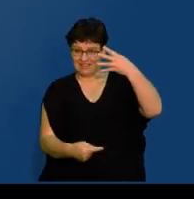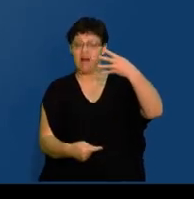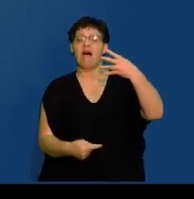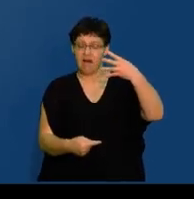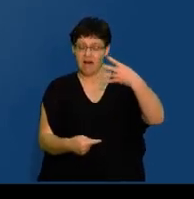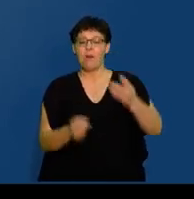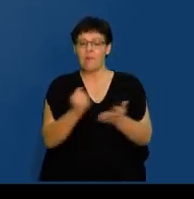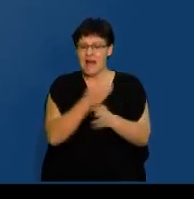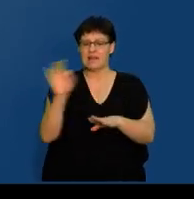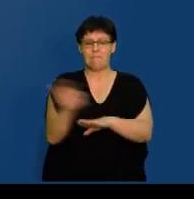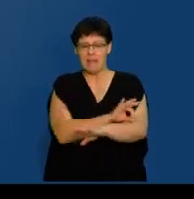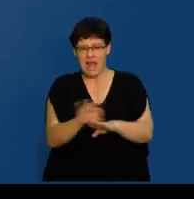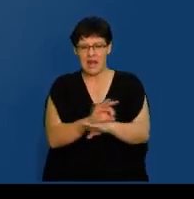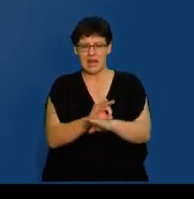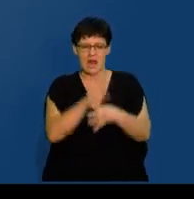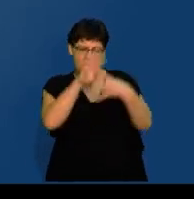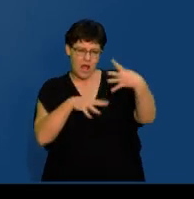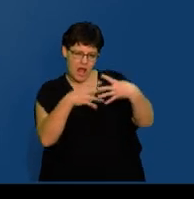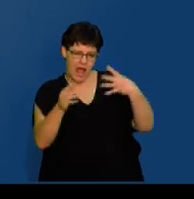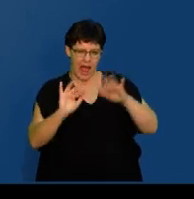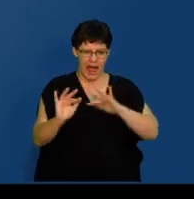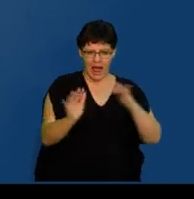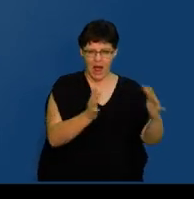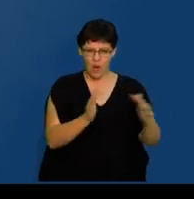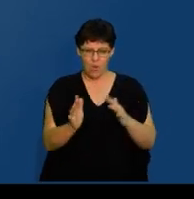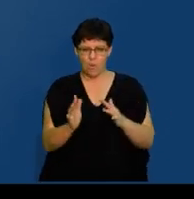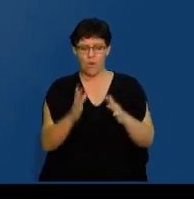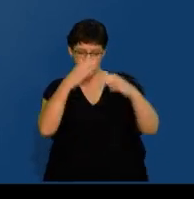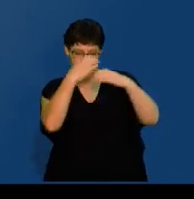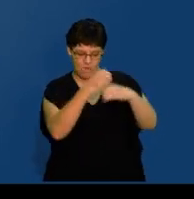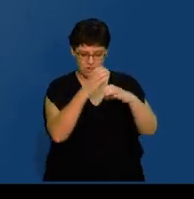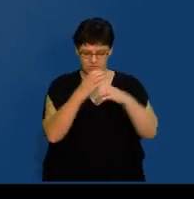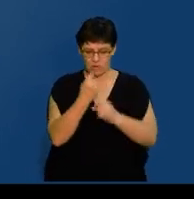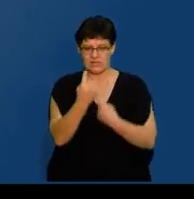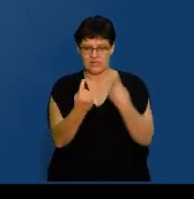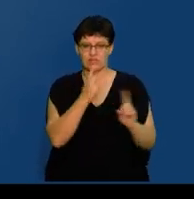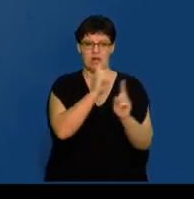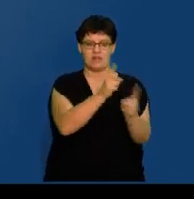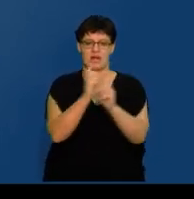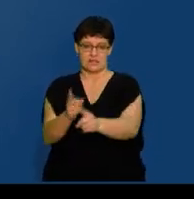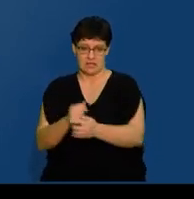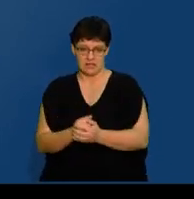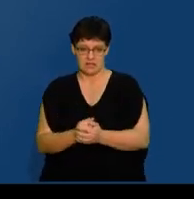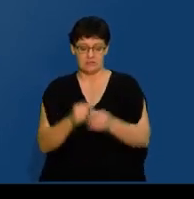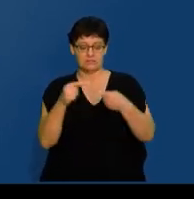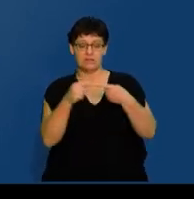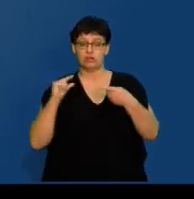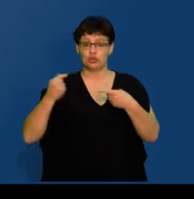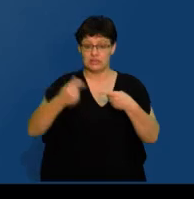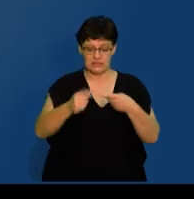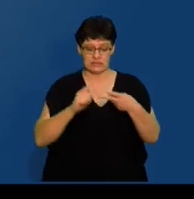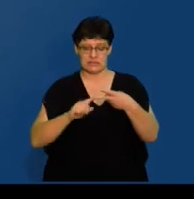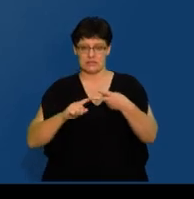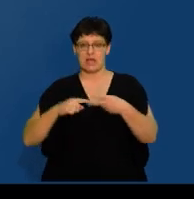accordingly plan your schedule around the time that you spend focusing on these 2 topics, namely genetics